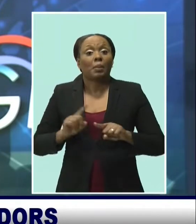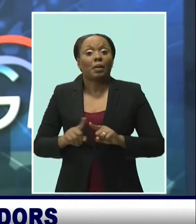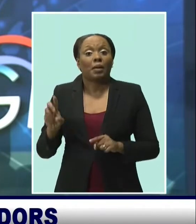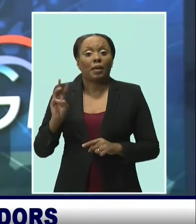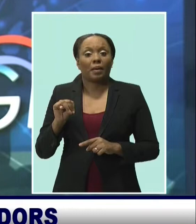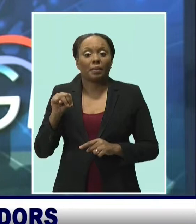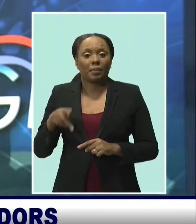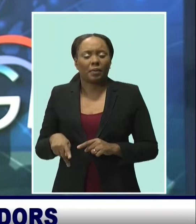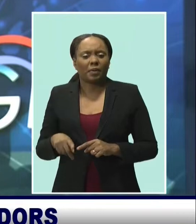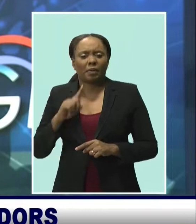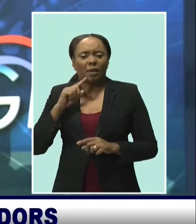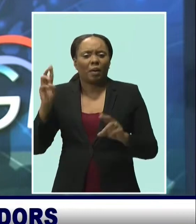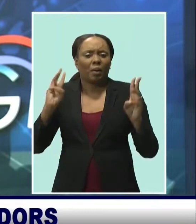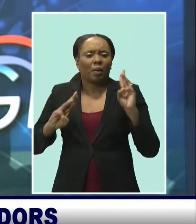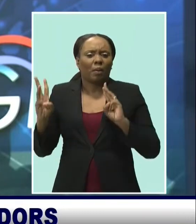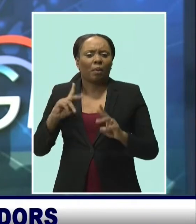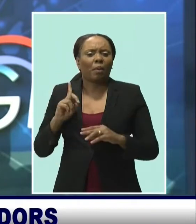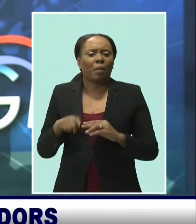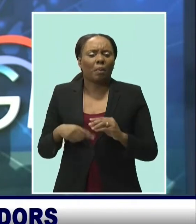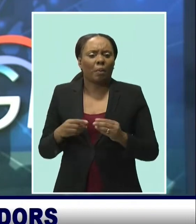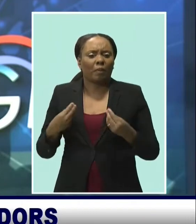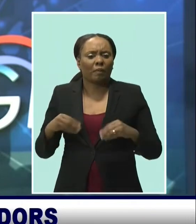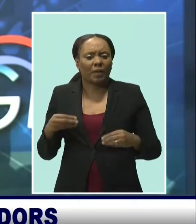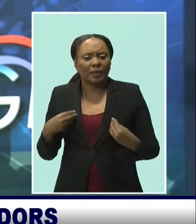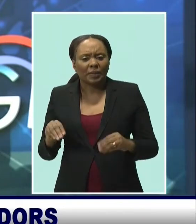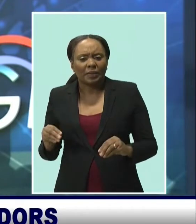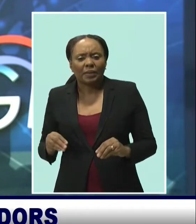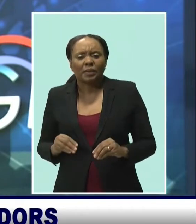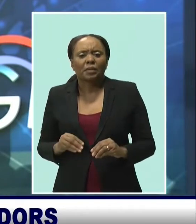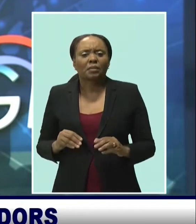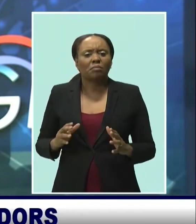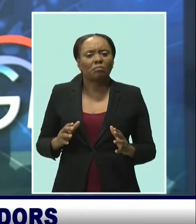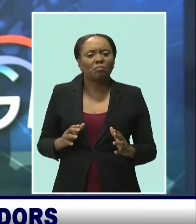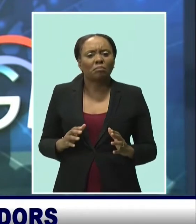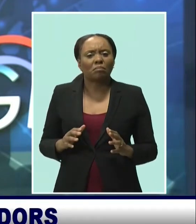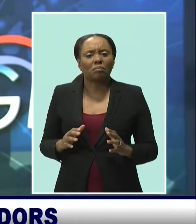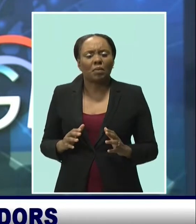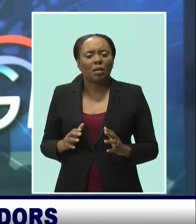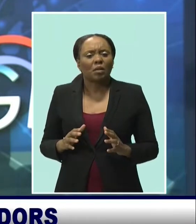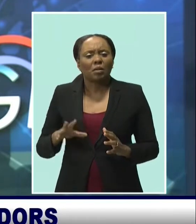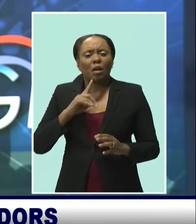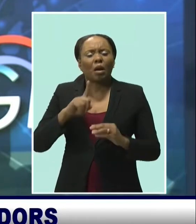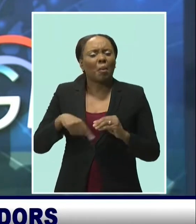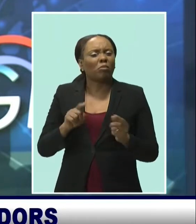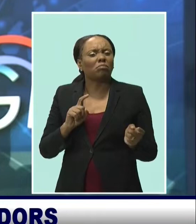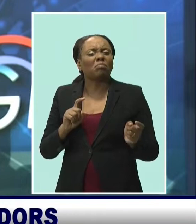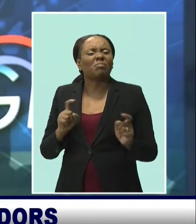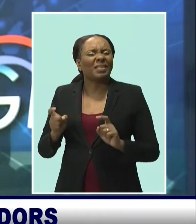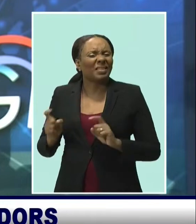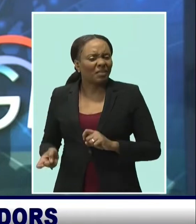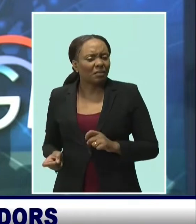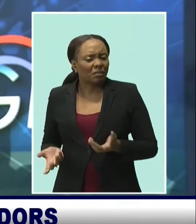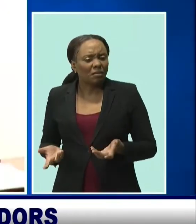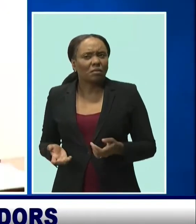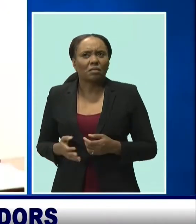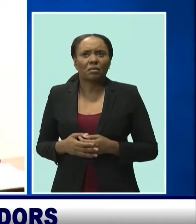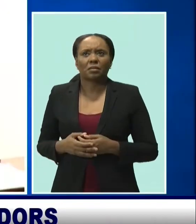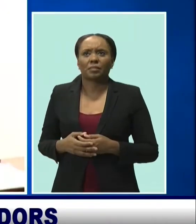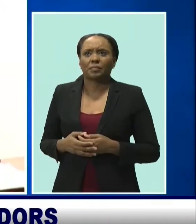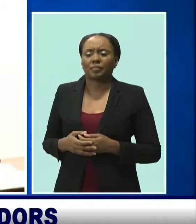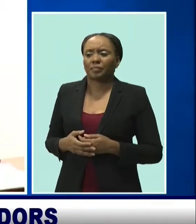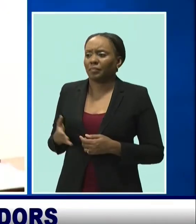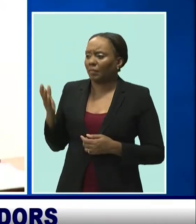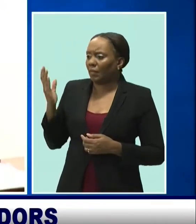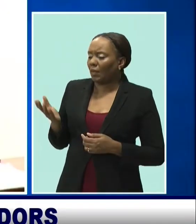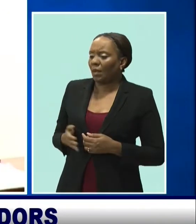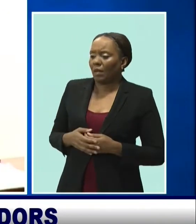the deculturizing of vending so that players can be embraced in the tourism industry. In other words, a